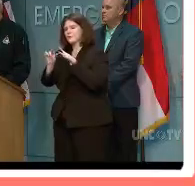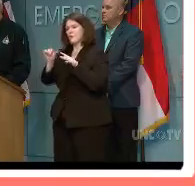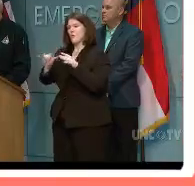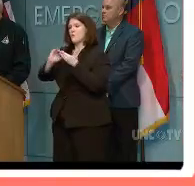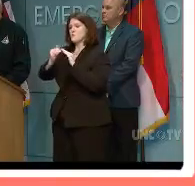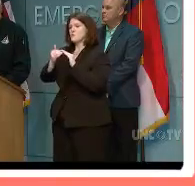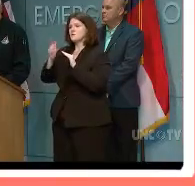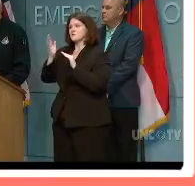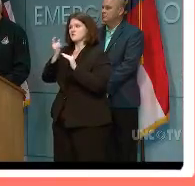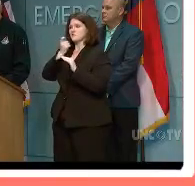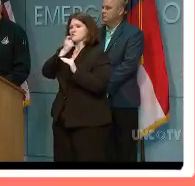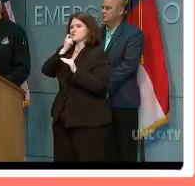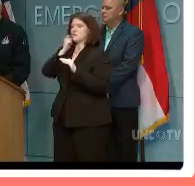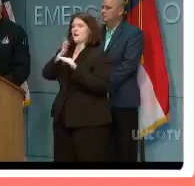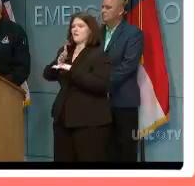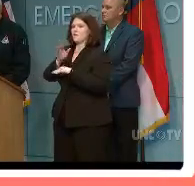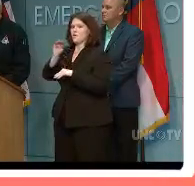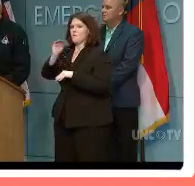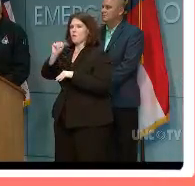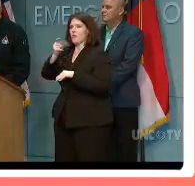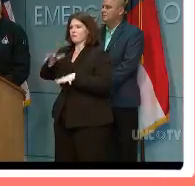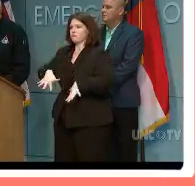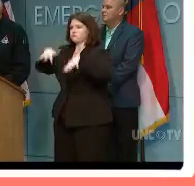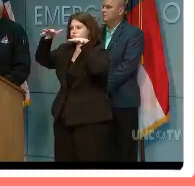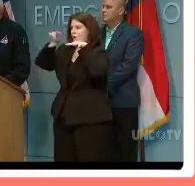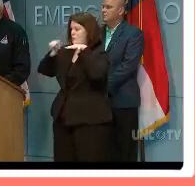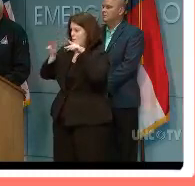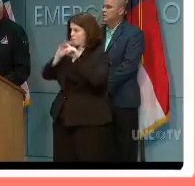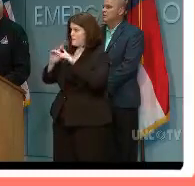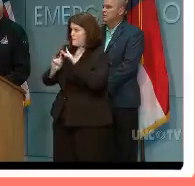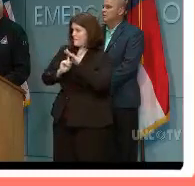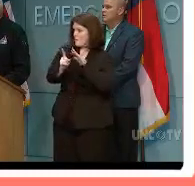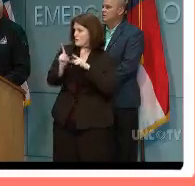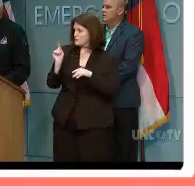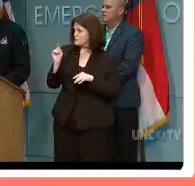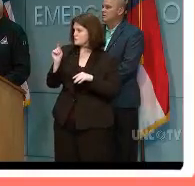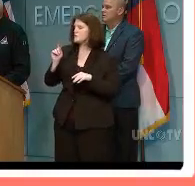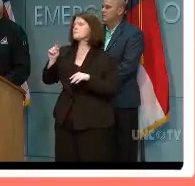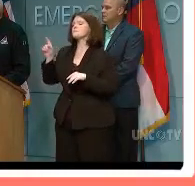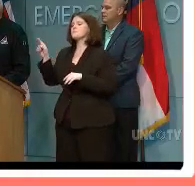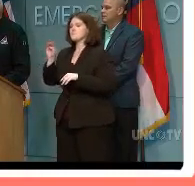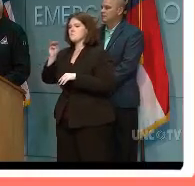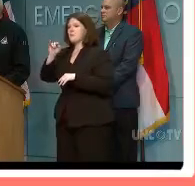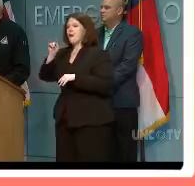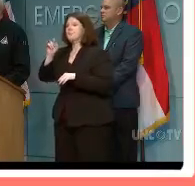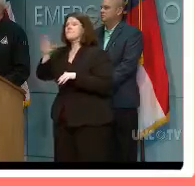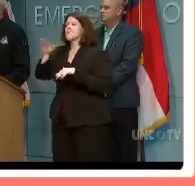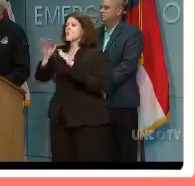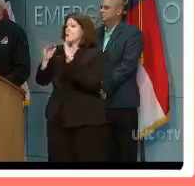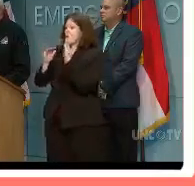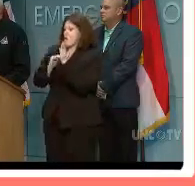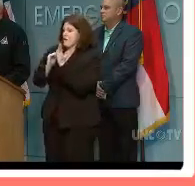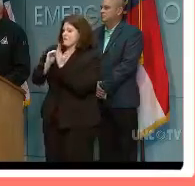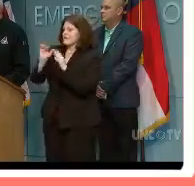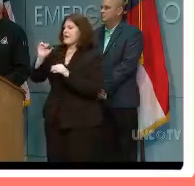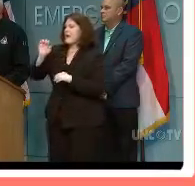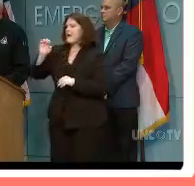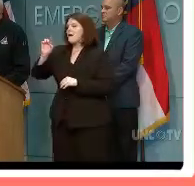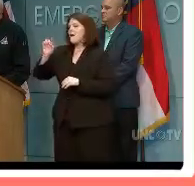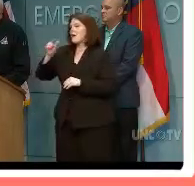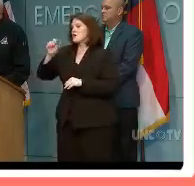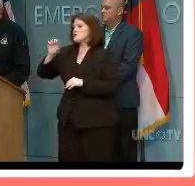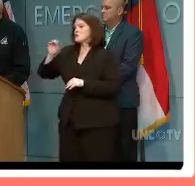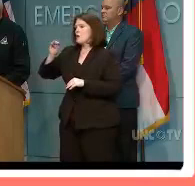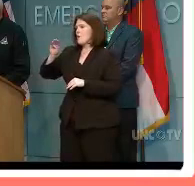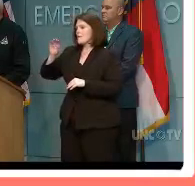really underwater after Matthew. Right. So oftentimes you will find counties like Edgecombe County